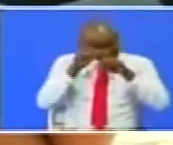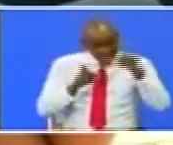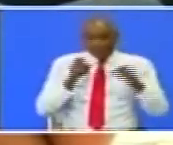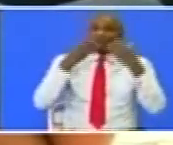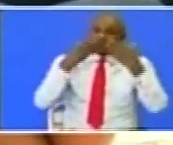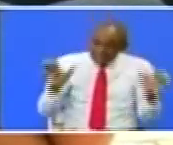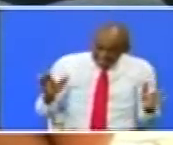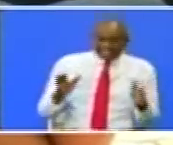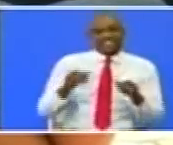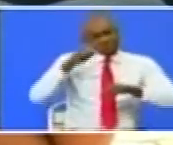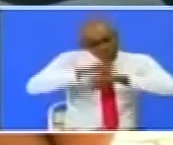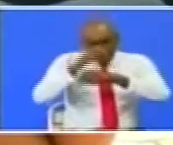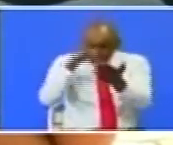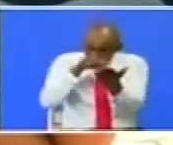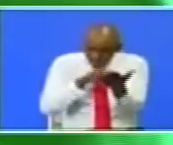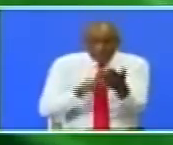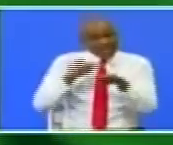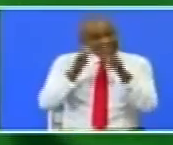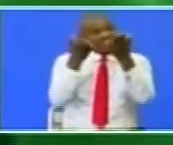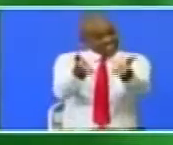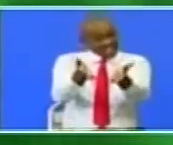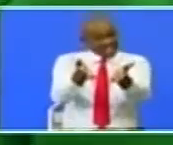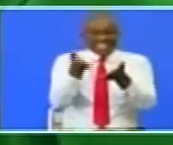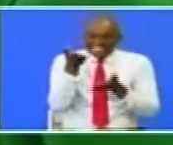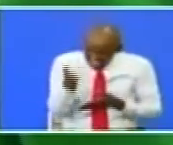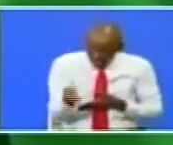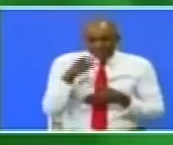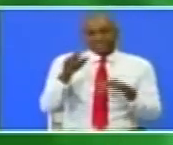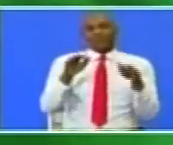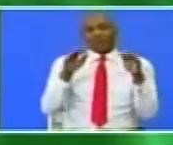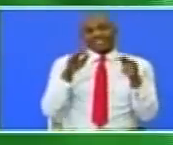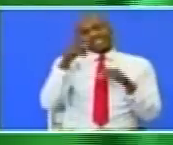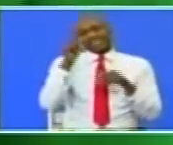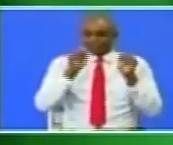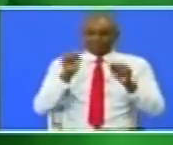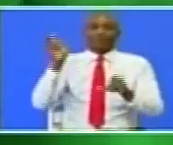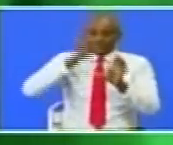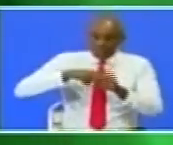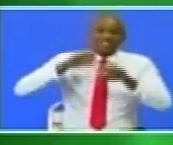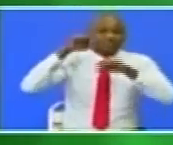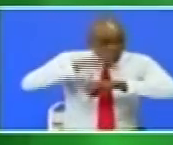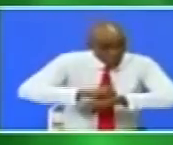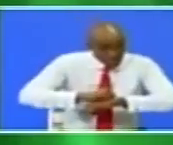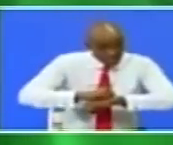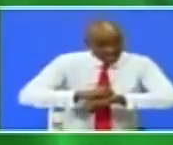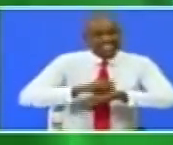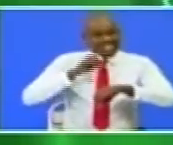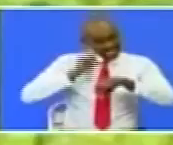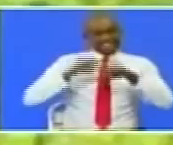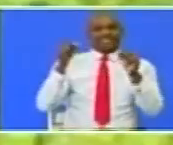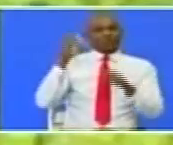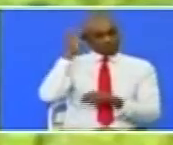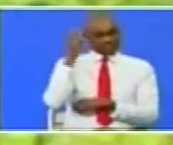school requirements documents in hand, it was just a matter of time before Elijah would begin classes at Naramat